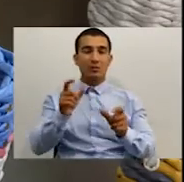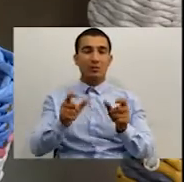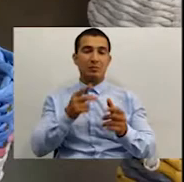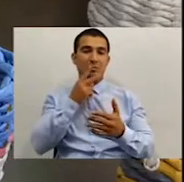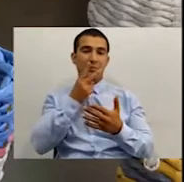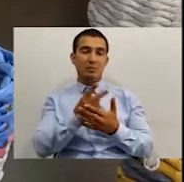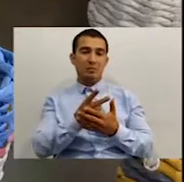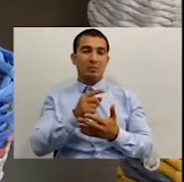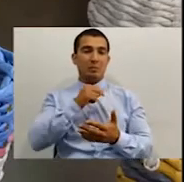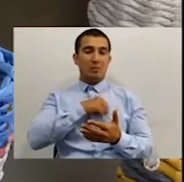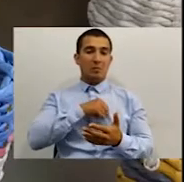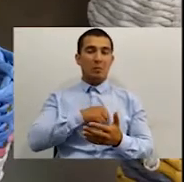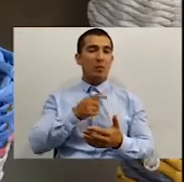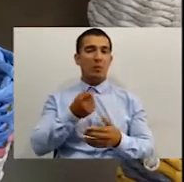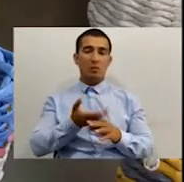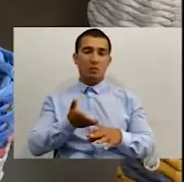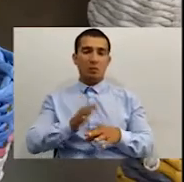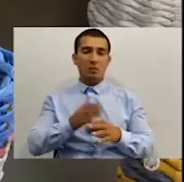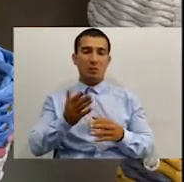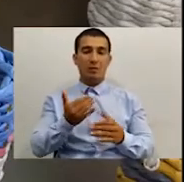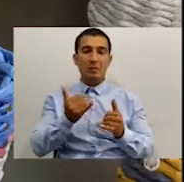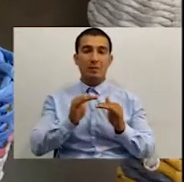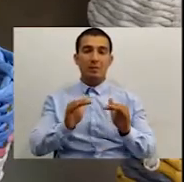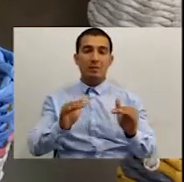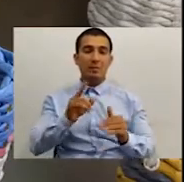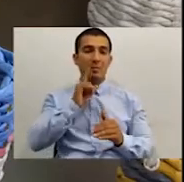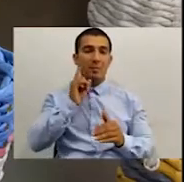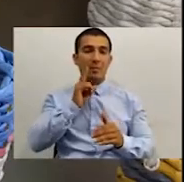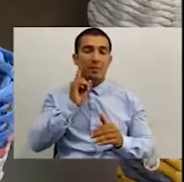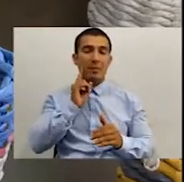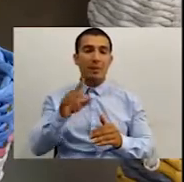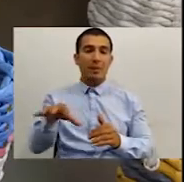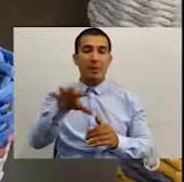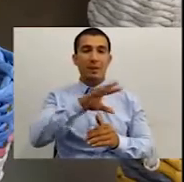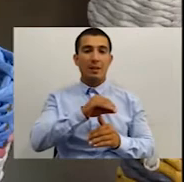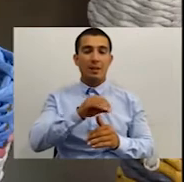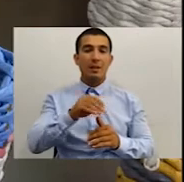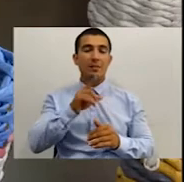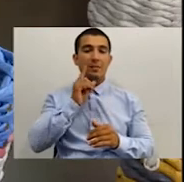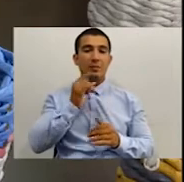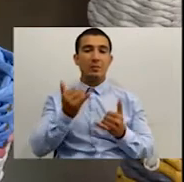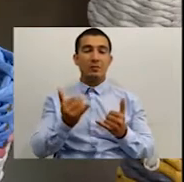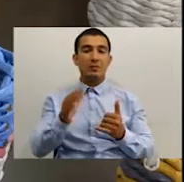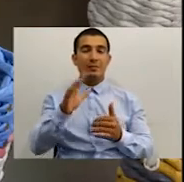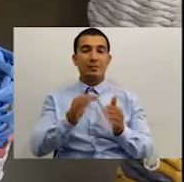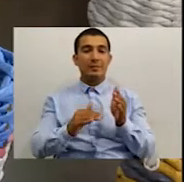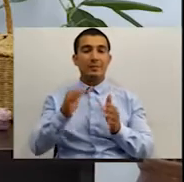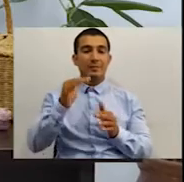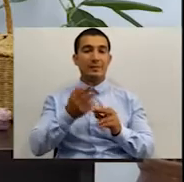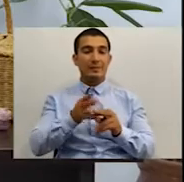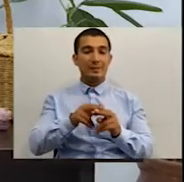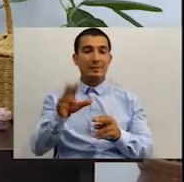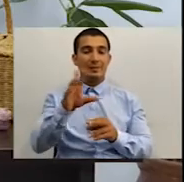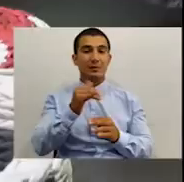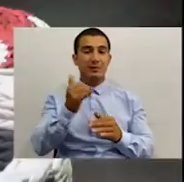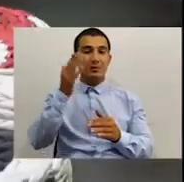hunarni o'rganishar ekan. Qo'yilmisizlar? Faqat kattalarga aytmanglar, xafa bo'lib qolishmasin.